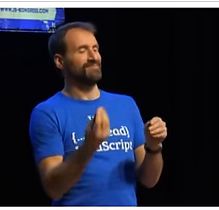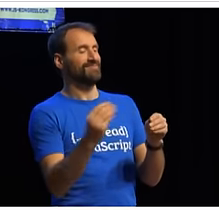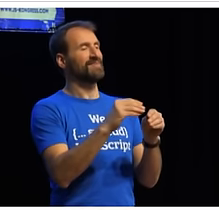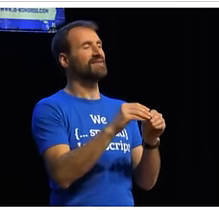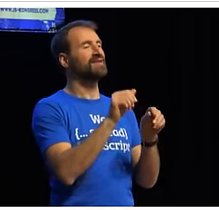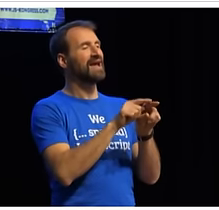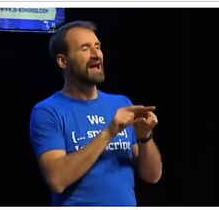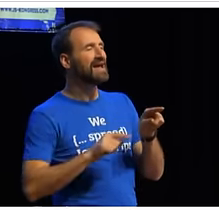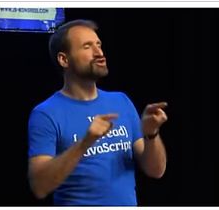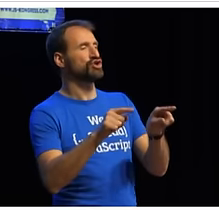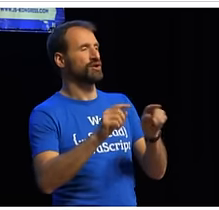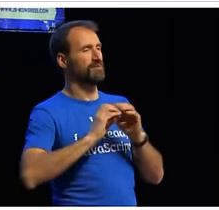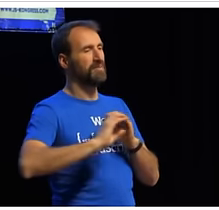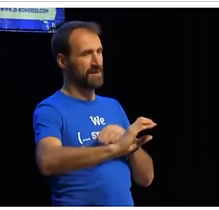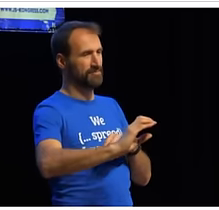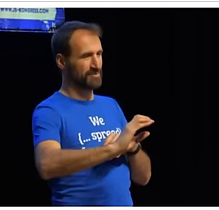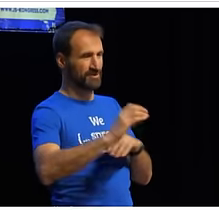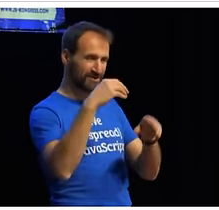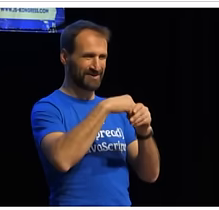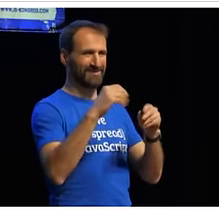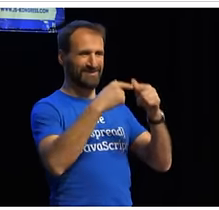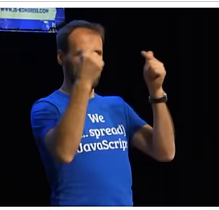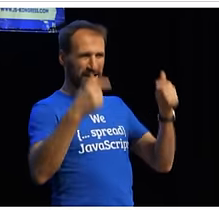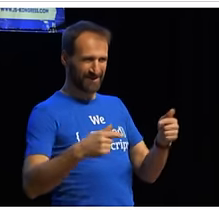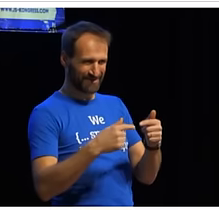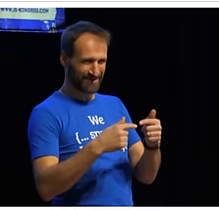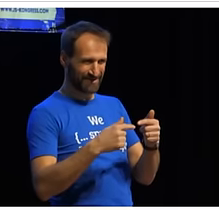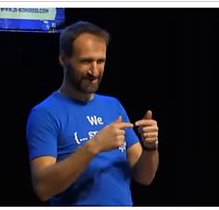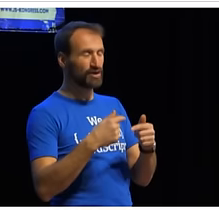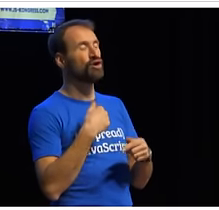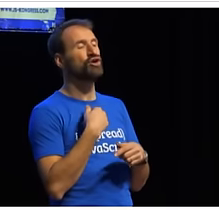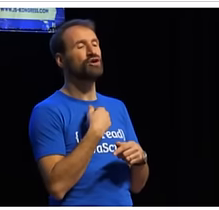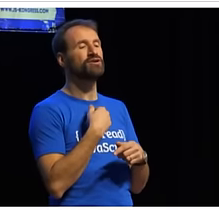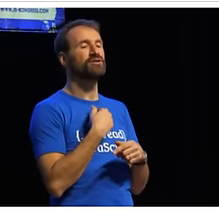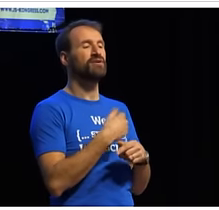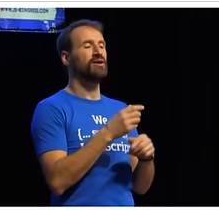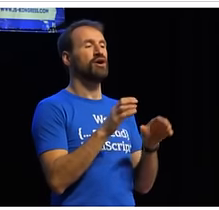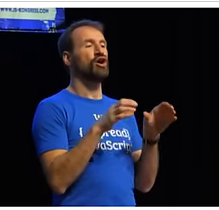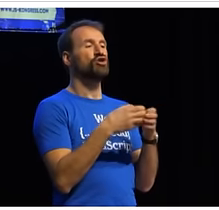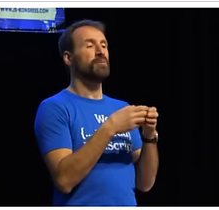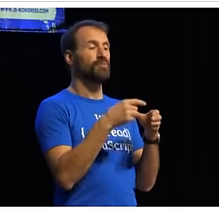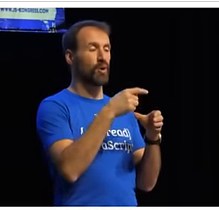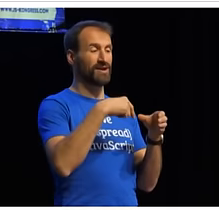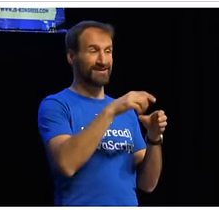the template. And I don't call subscribe in my component class.